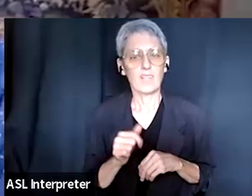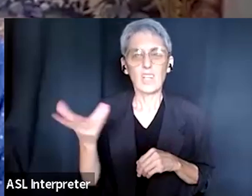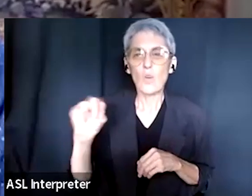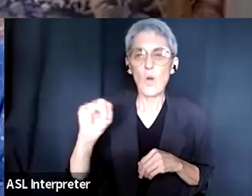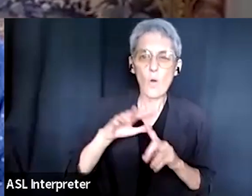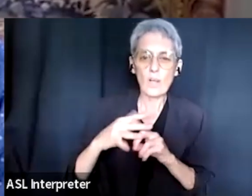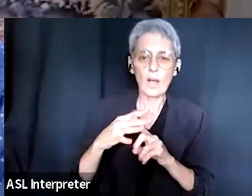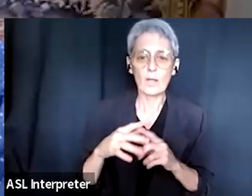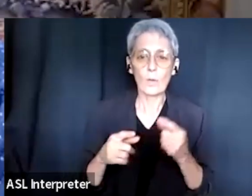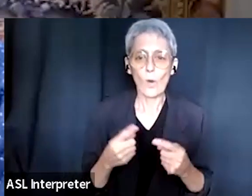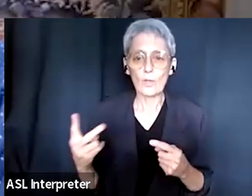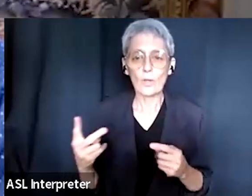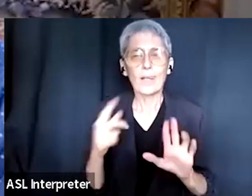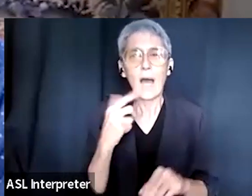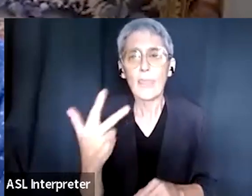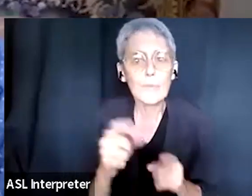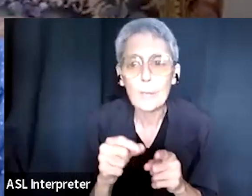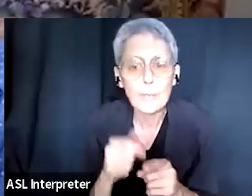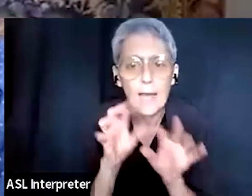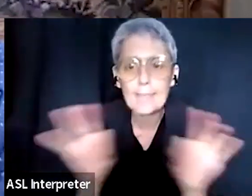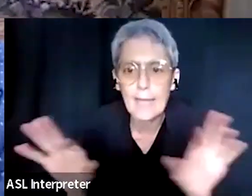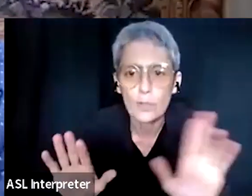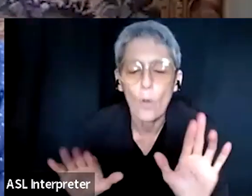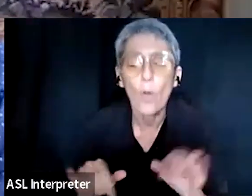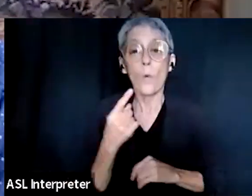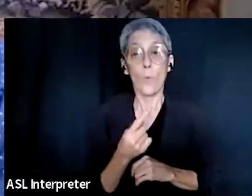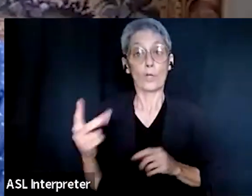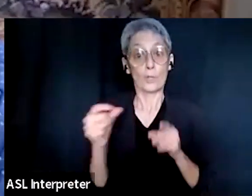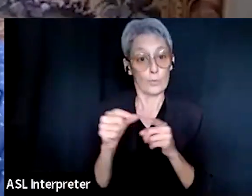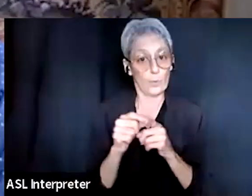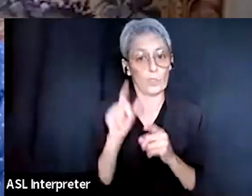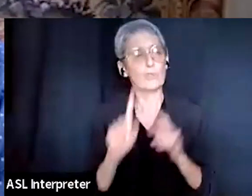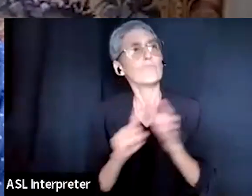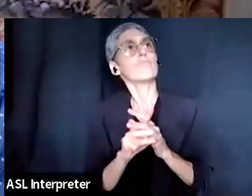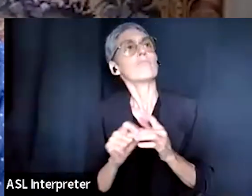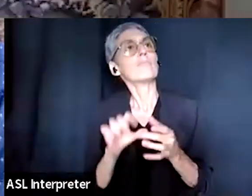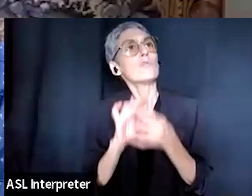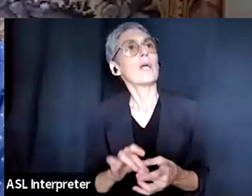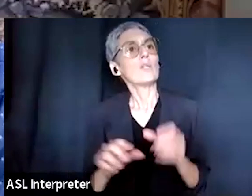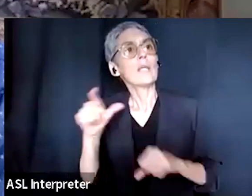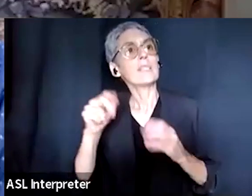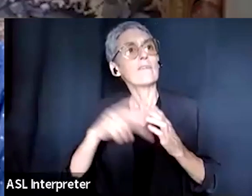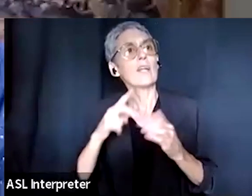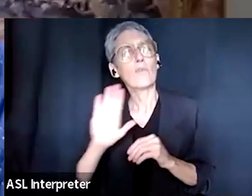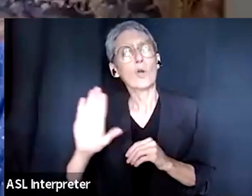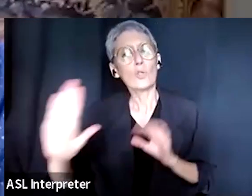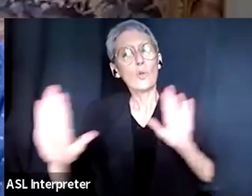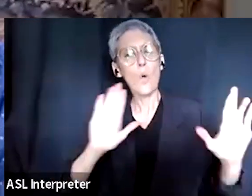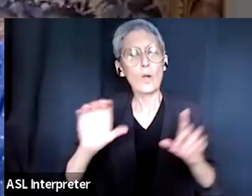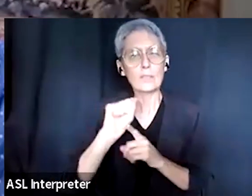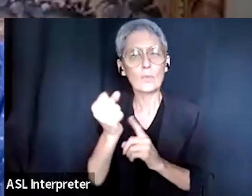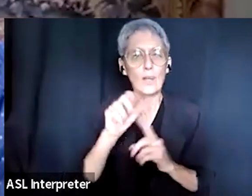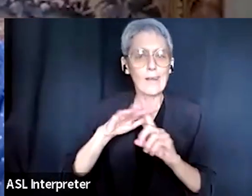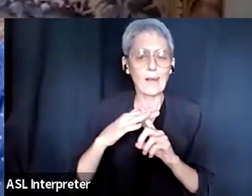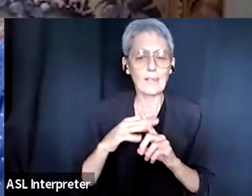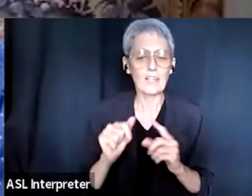not 3, not a sentence, words that come to mind when you think of the science of reading for your own context, I'm gonna give you 15 seconds to